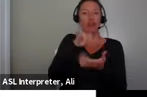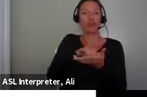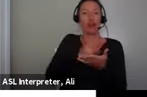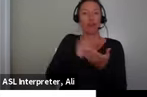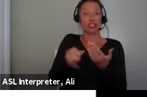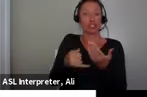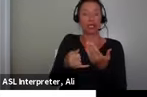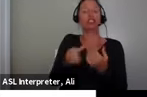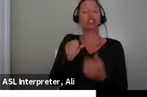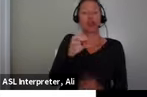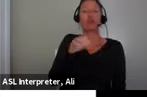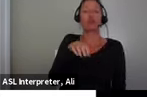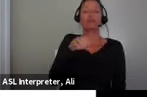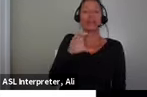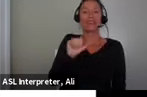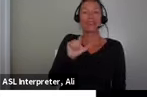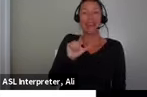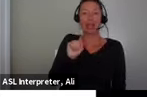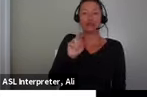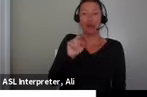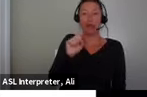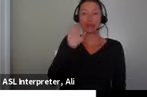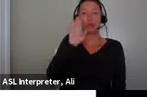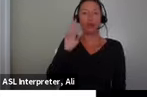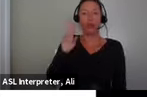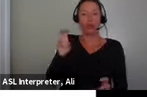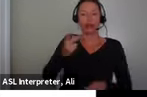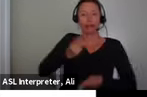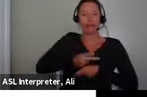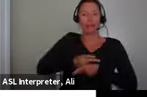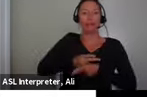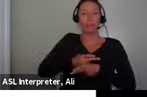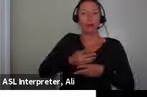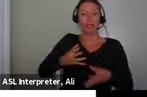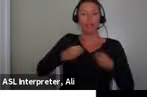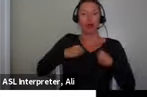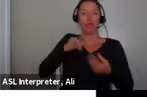to adopt the mitigated negative declaration.